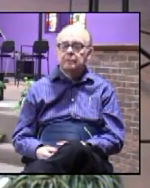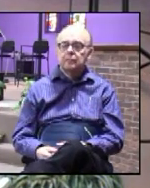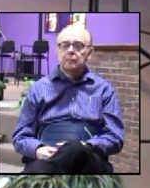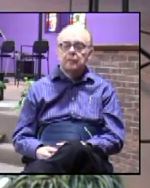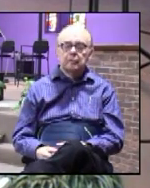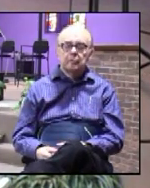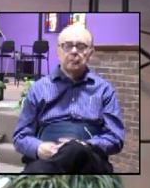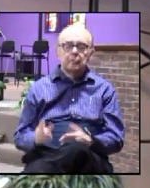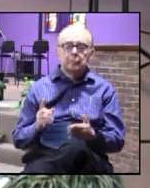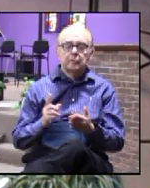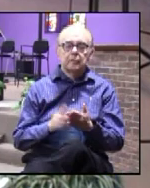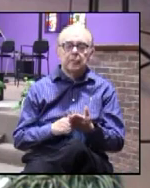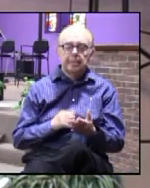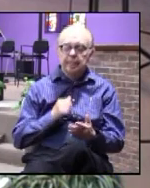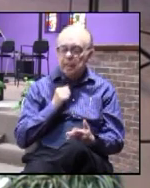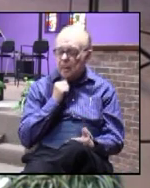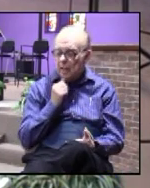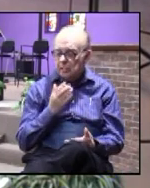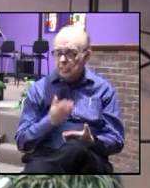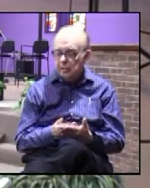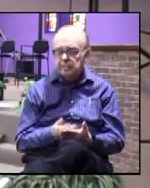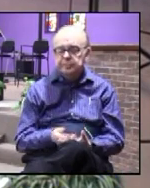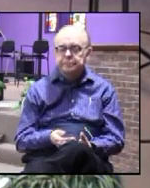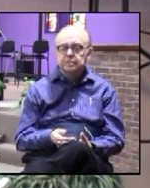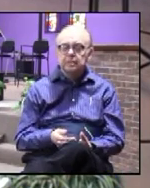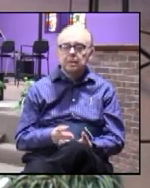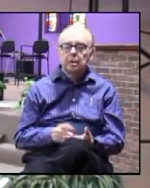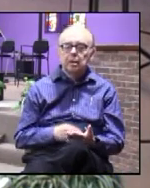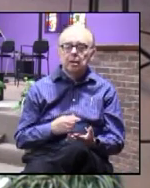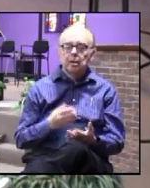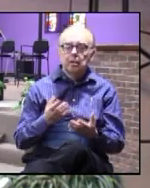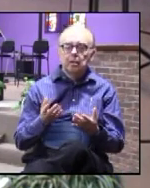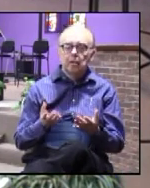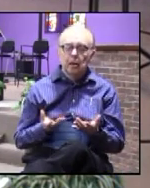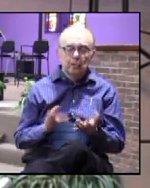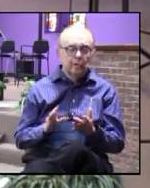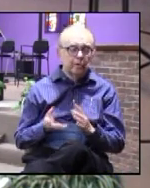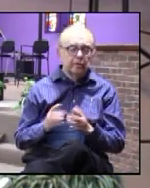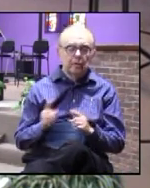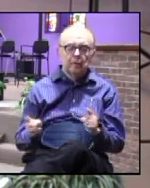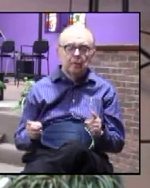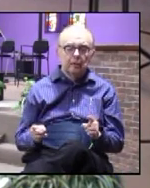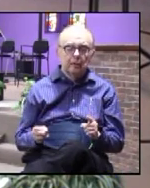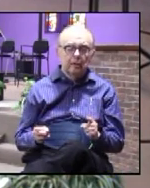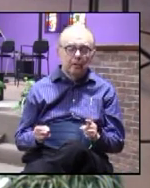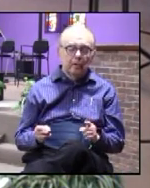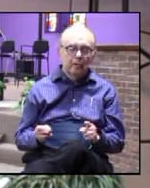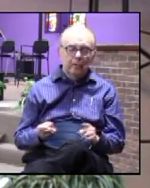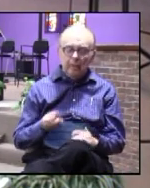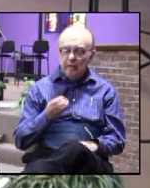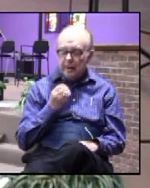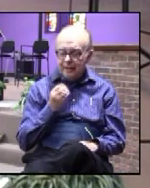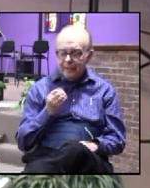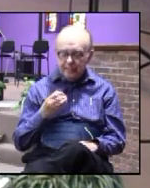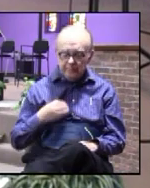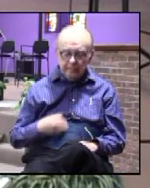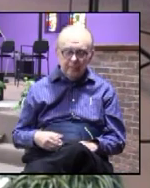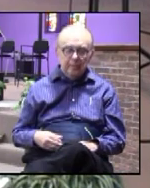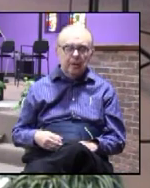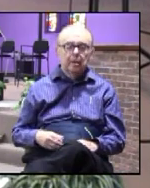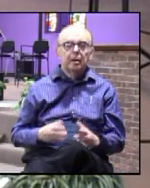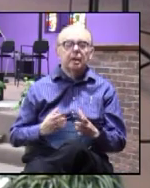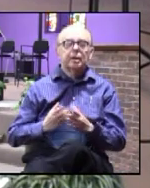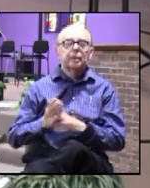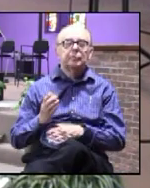And sometimes that's not good. Sometimes I don't want to change that. Feeding my belly, that gets rid of the hunger pain.